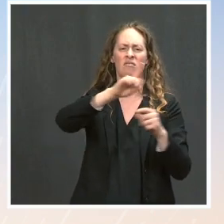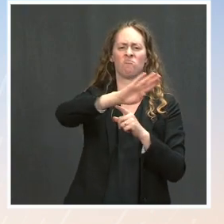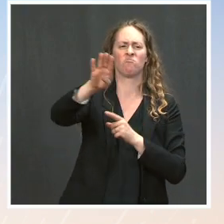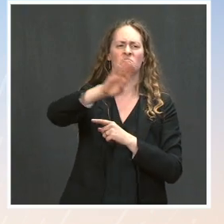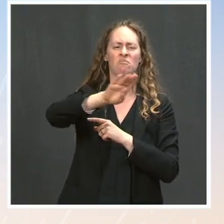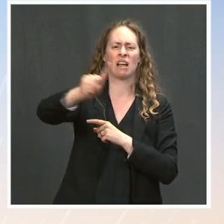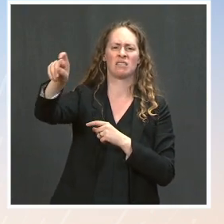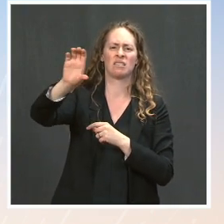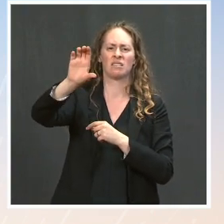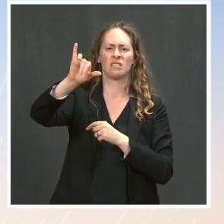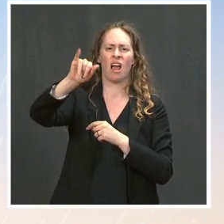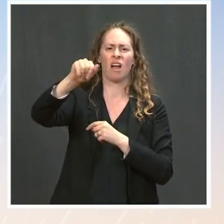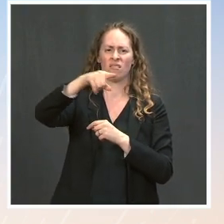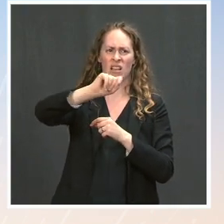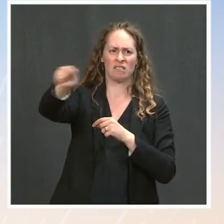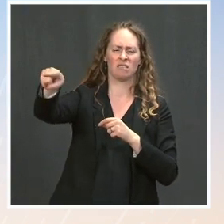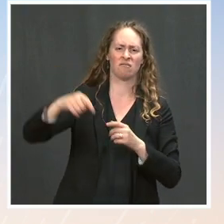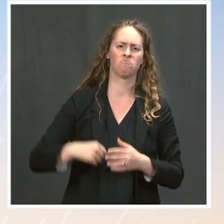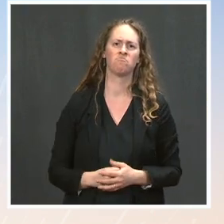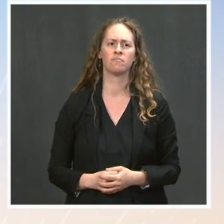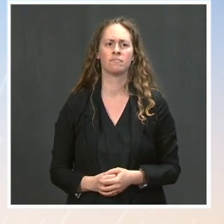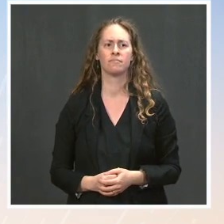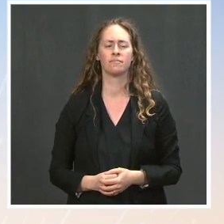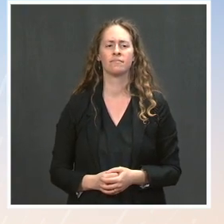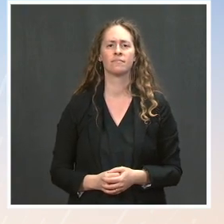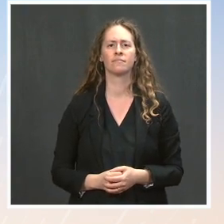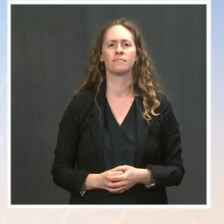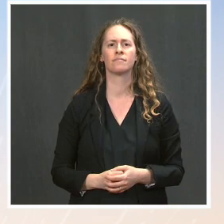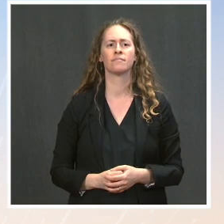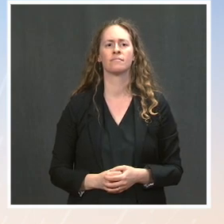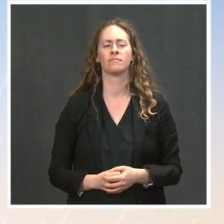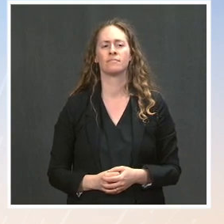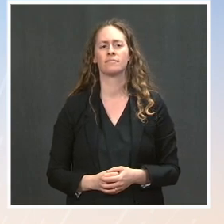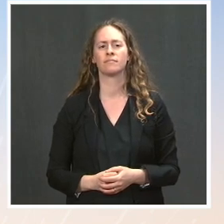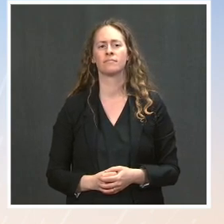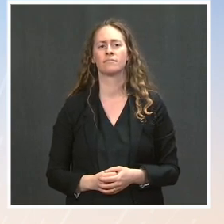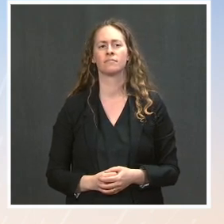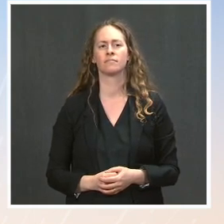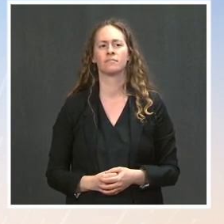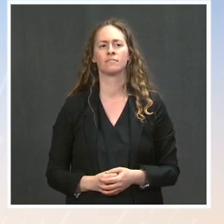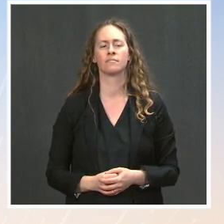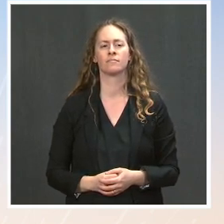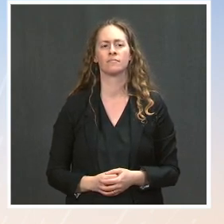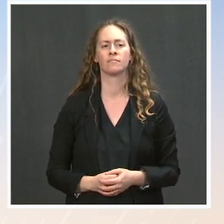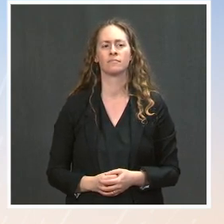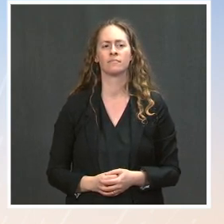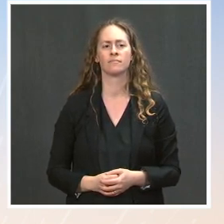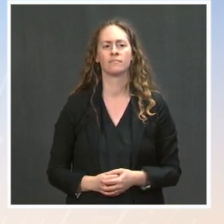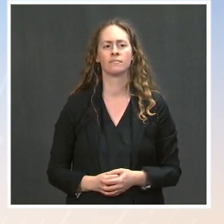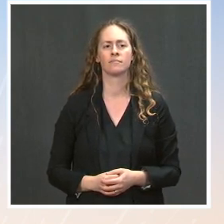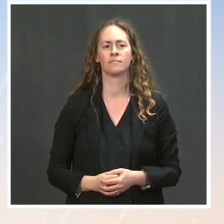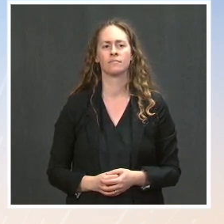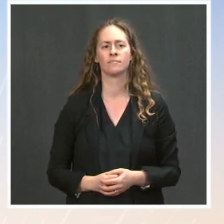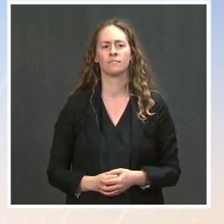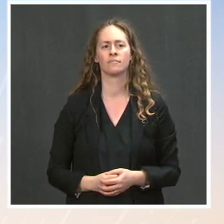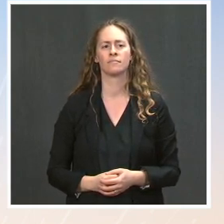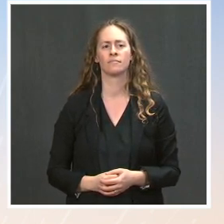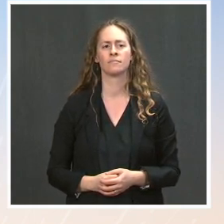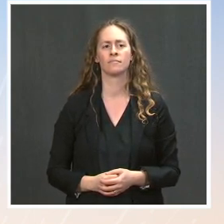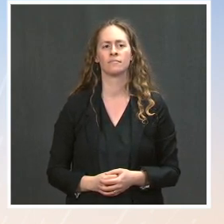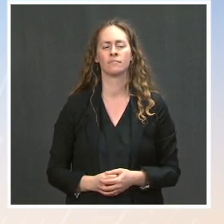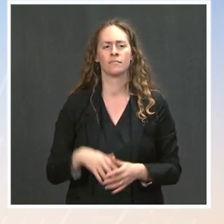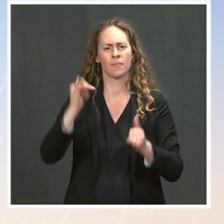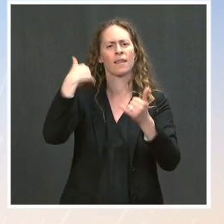of his schedule. I have another question. Sure. On Guatemala. So earlier today, Secretary Blinken announced sanctions on